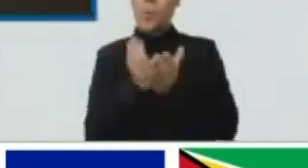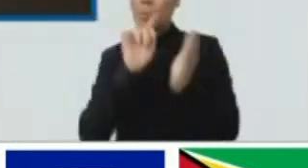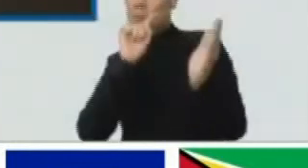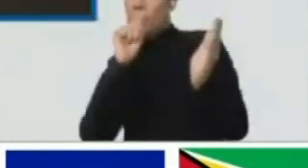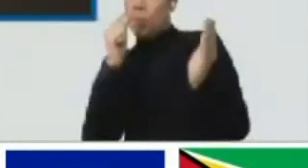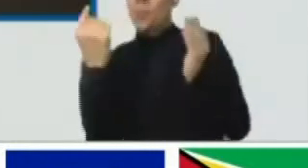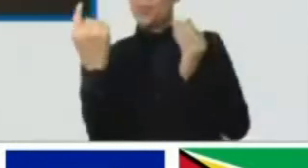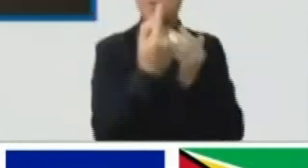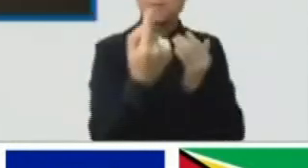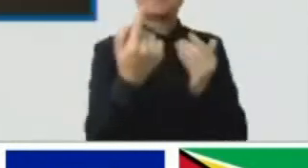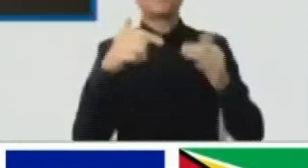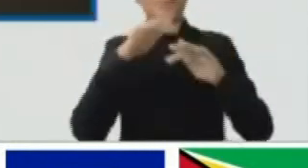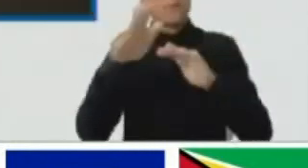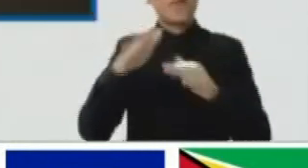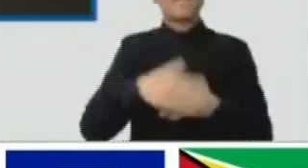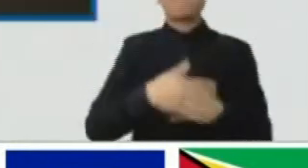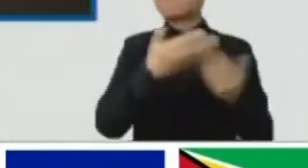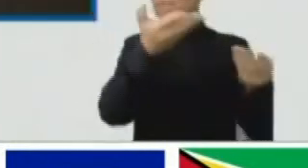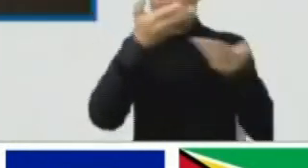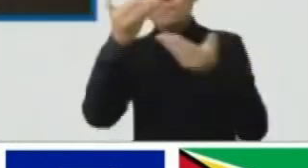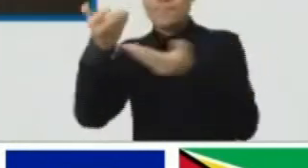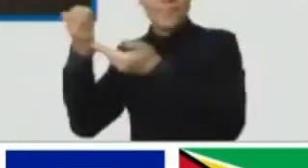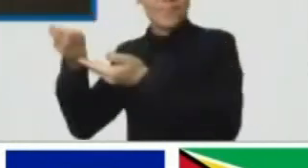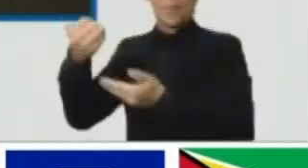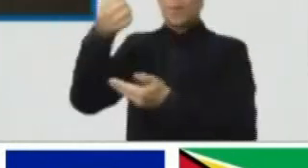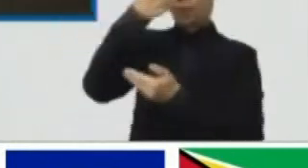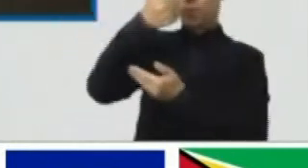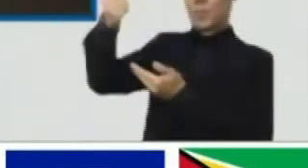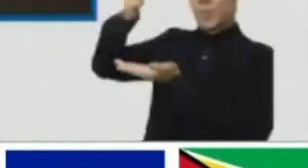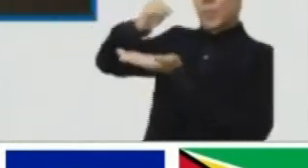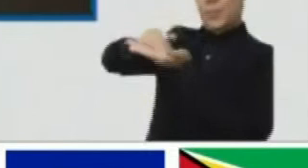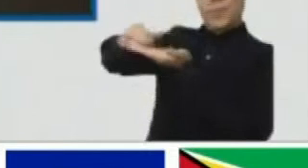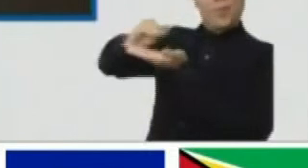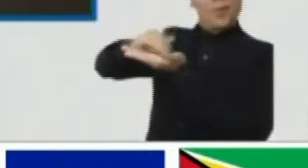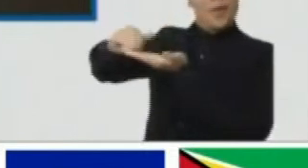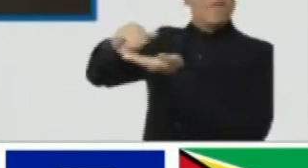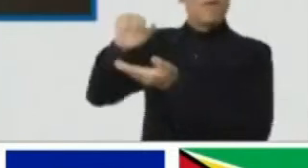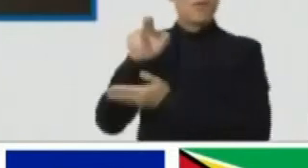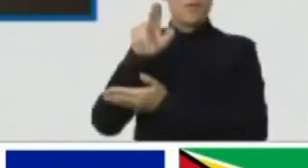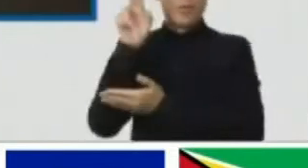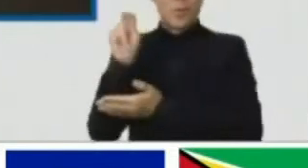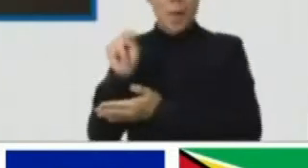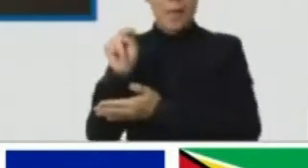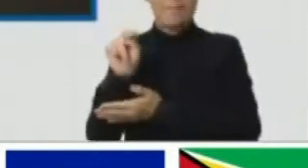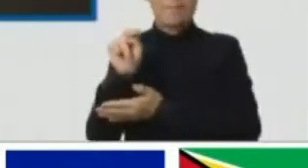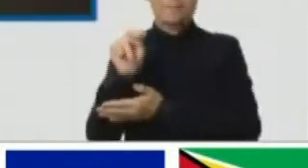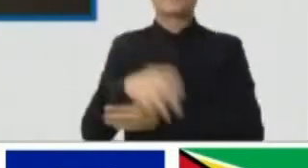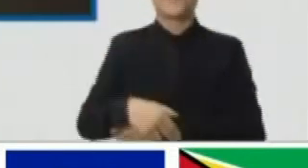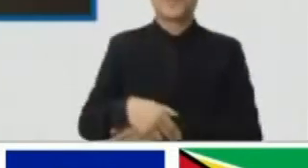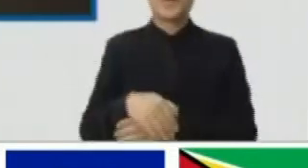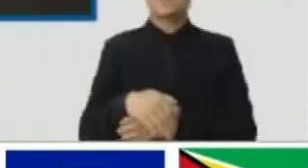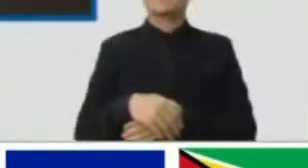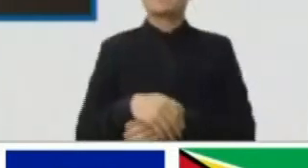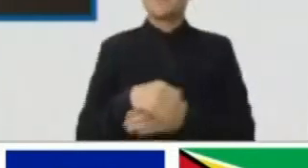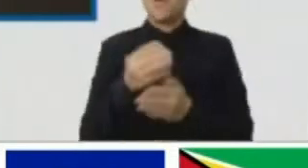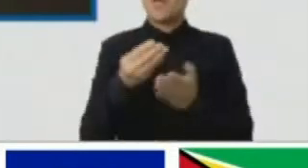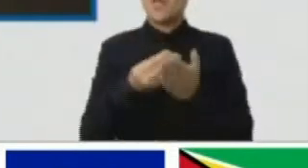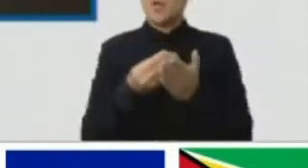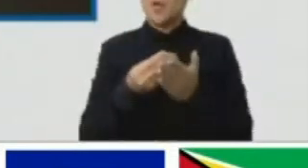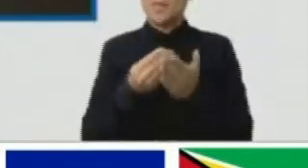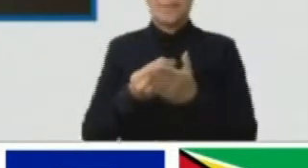Executive Secretary of the United Nations Economic Commission for Latin America and the Caribbean, Ms.